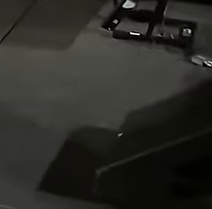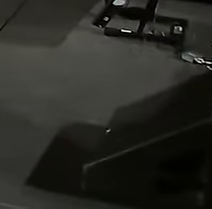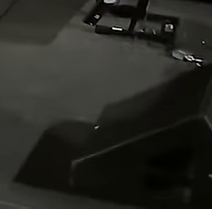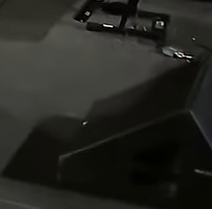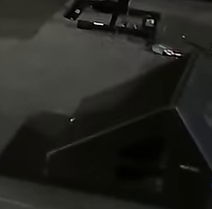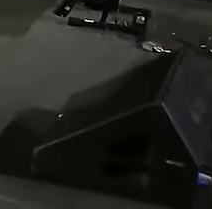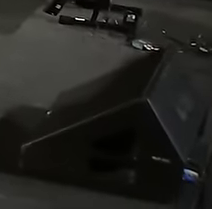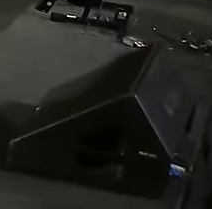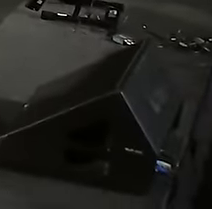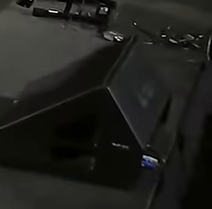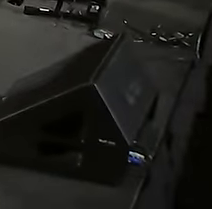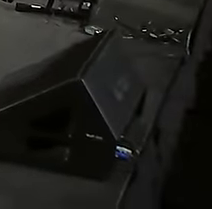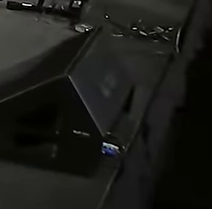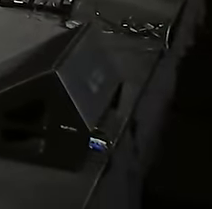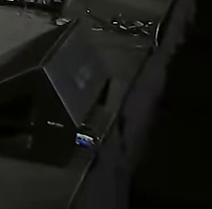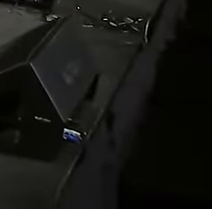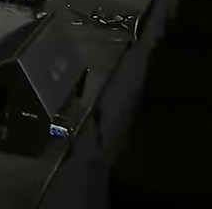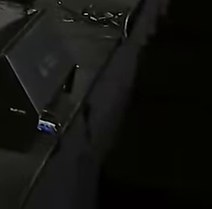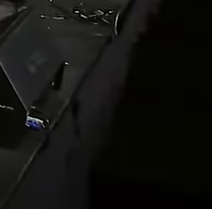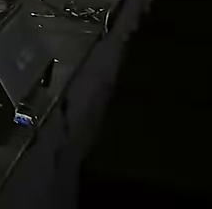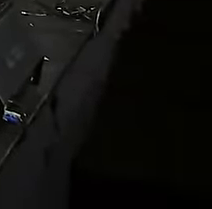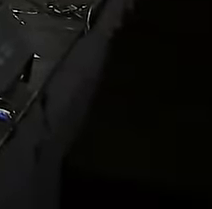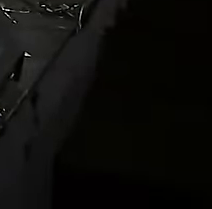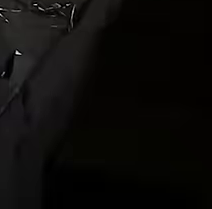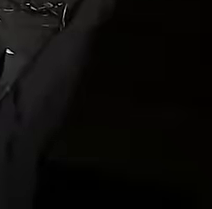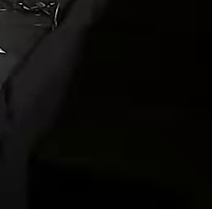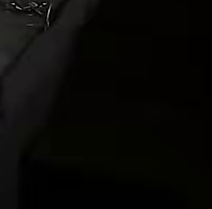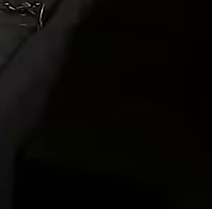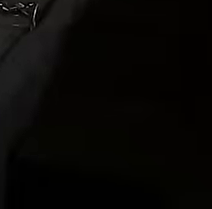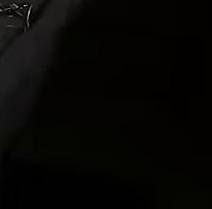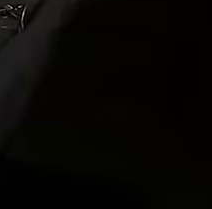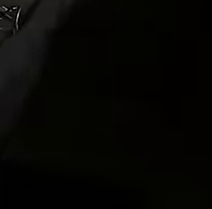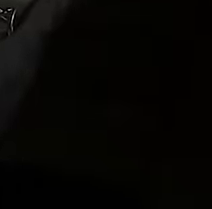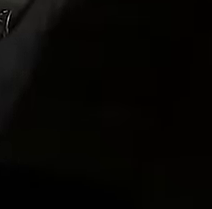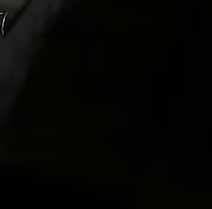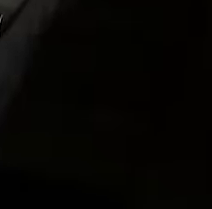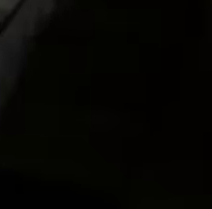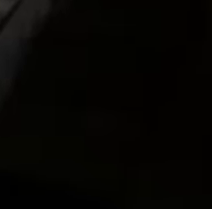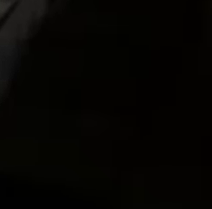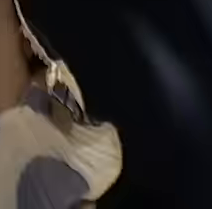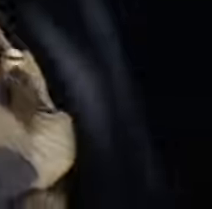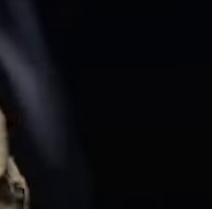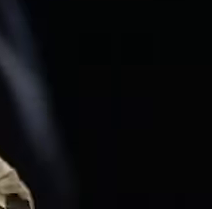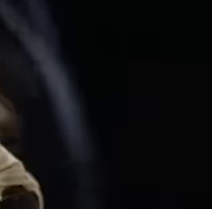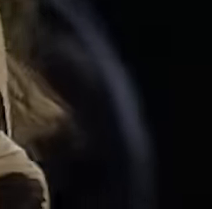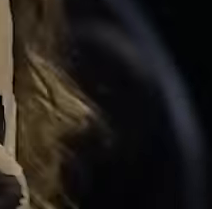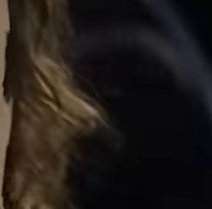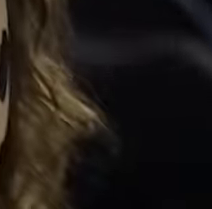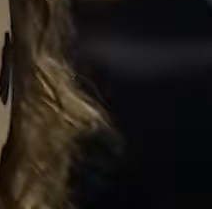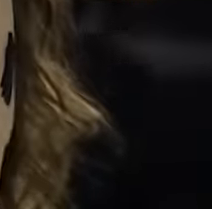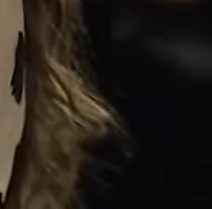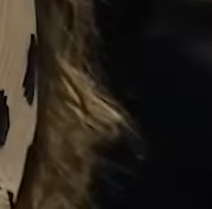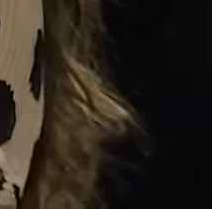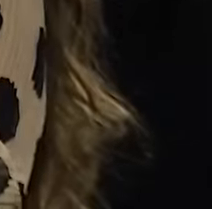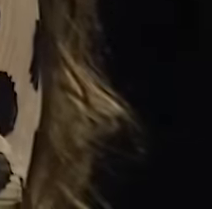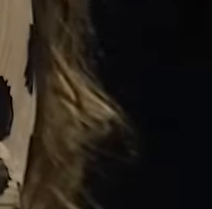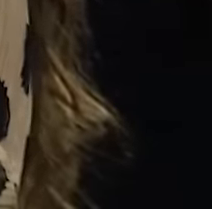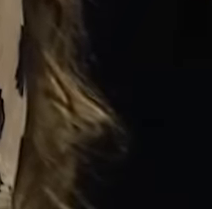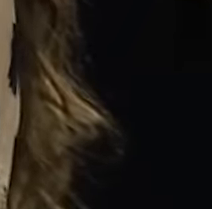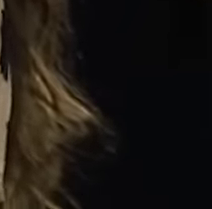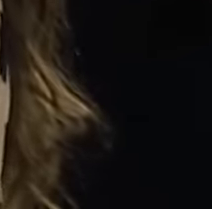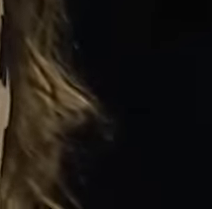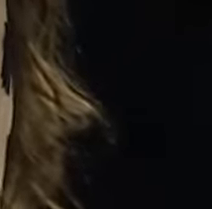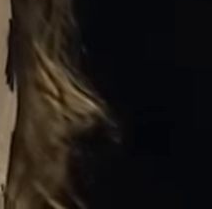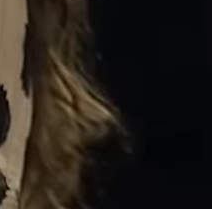to our communities, our schools, our families, and reach out to them, to the prodigal, and remind them that there is a